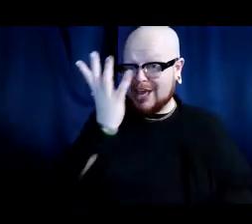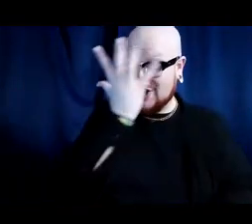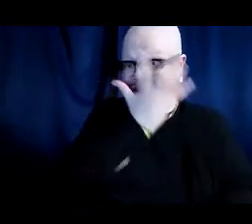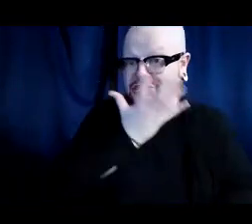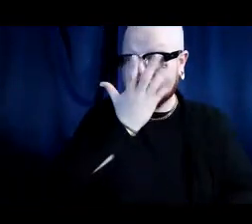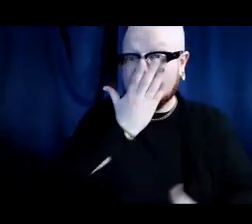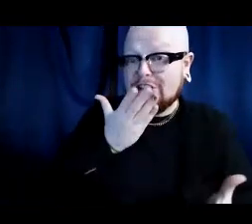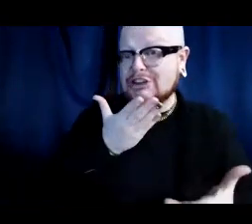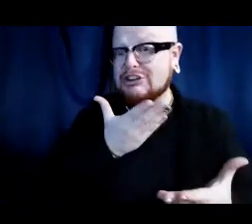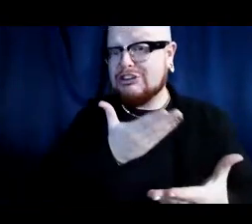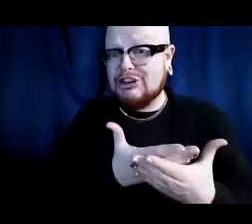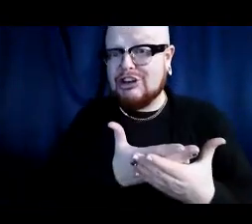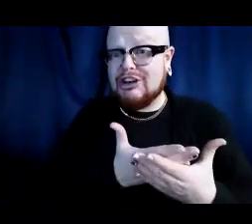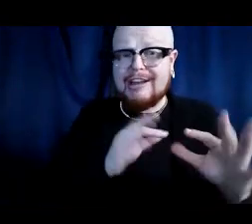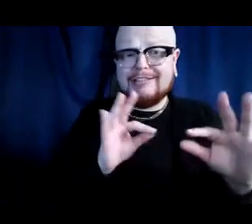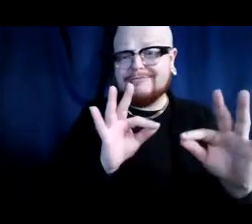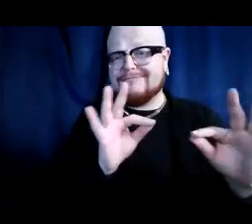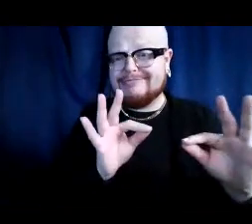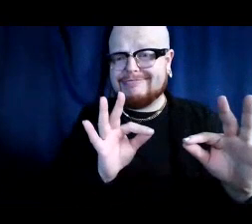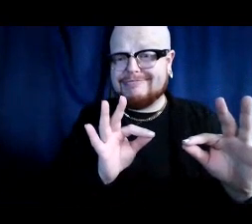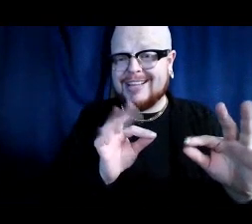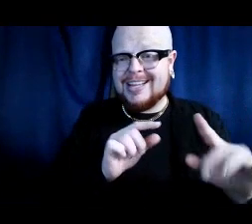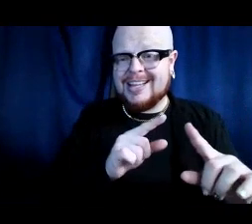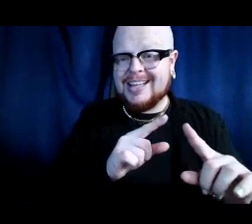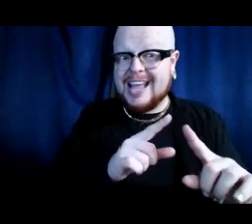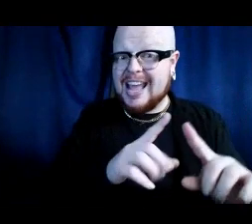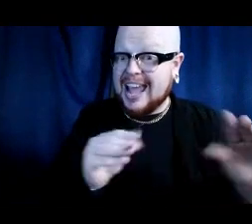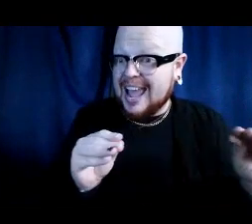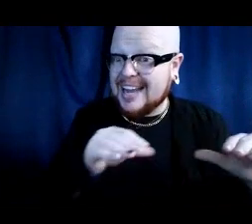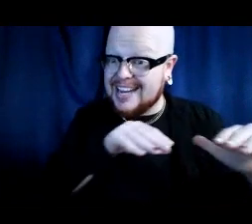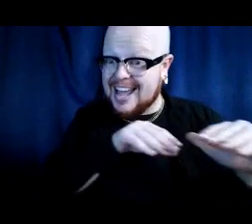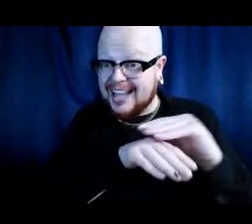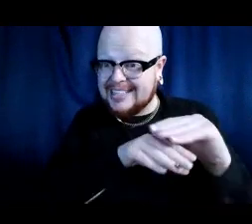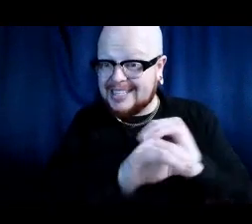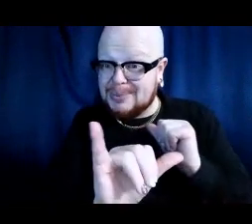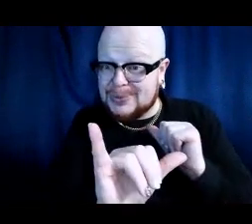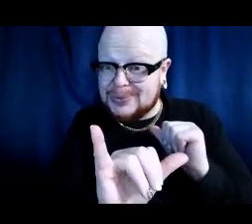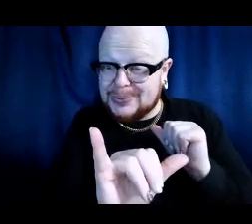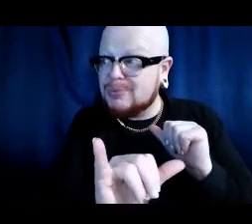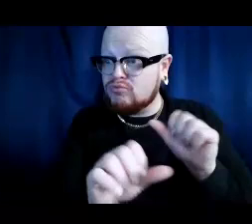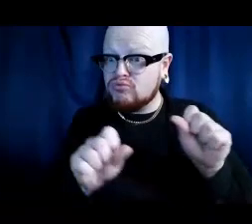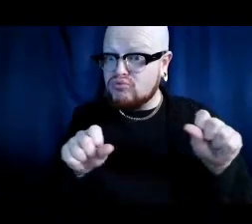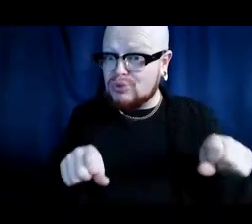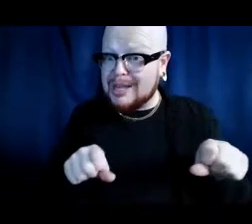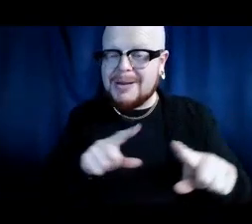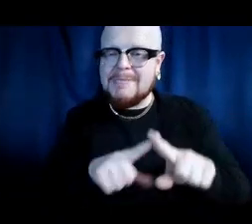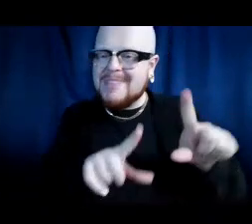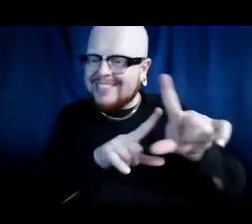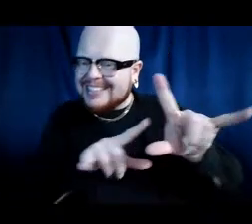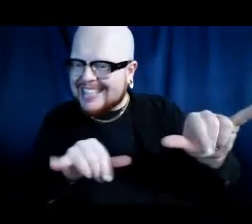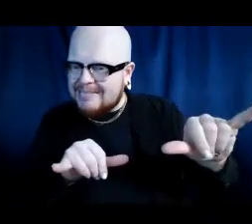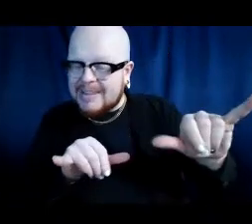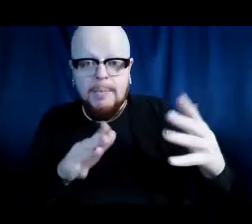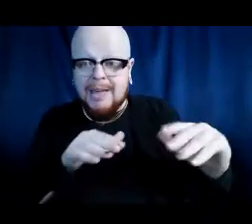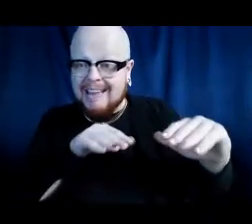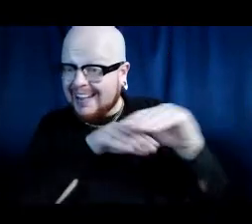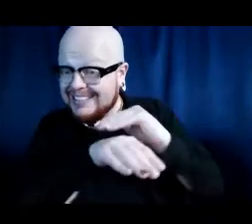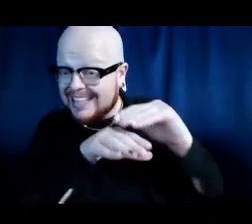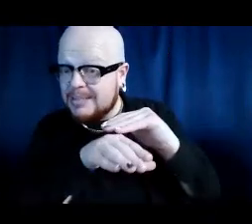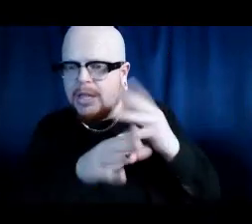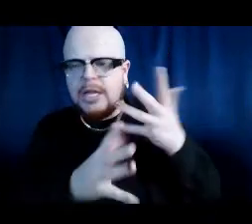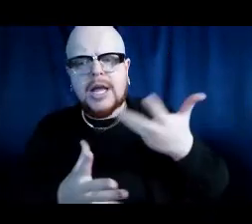about access. And without accessibility, not everyone has access or the same access. Today,